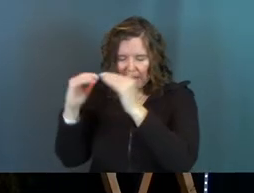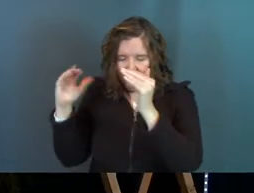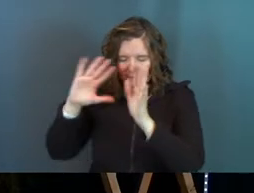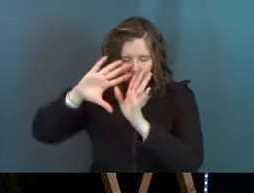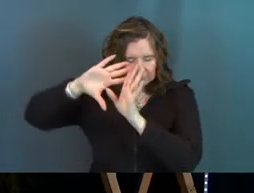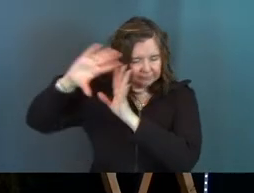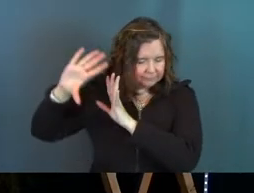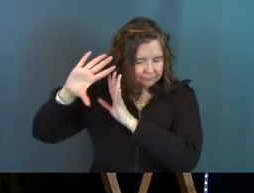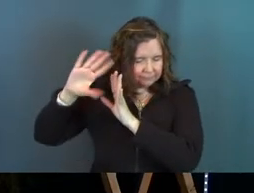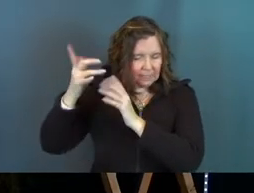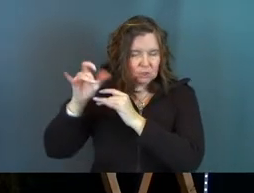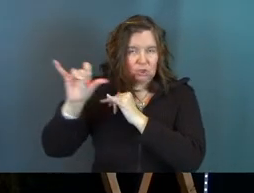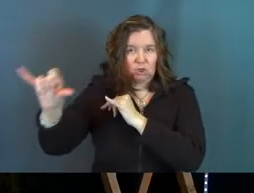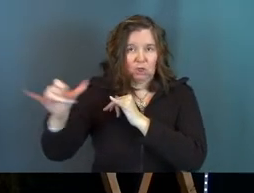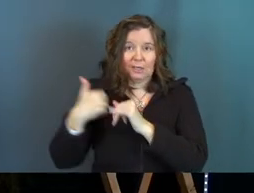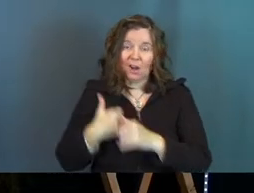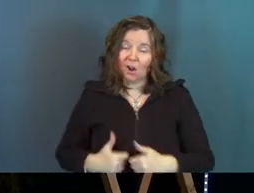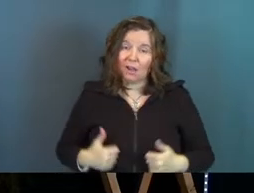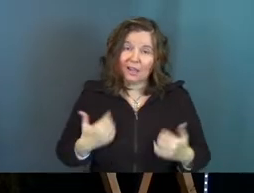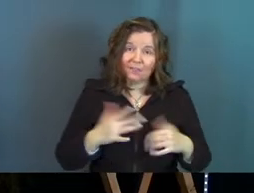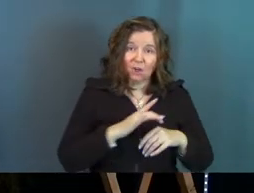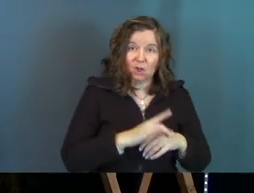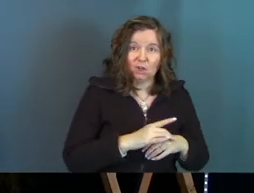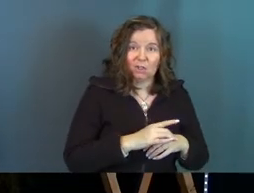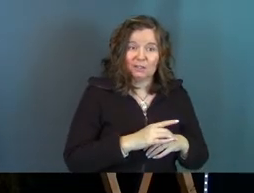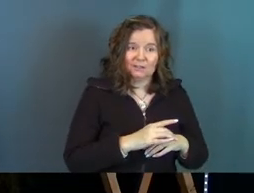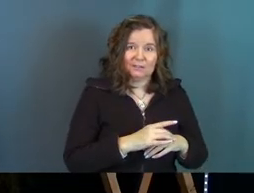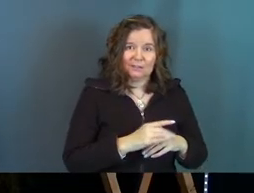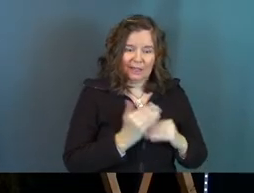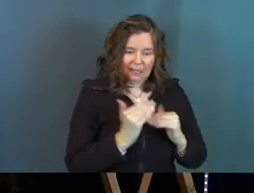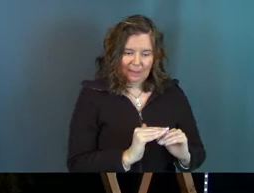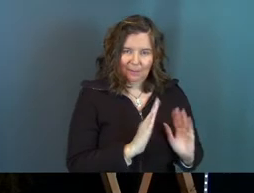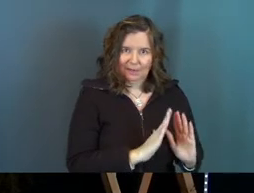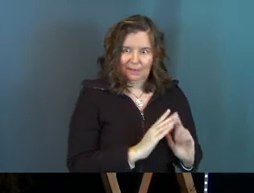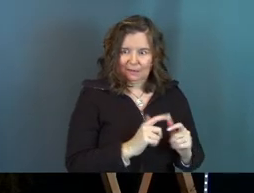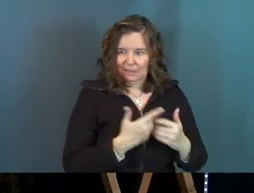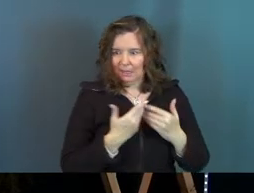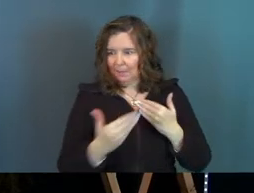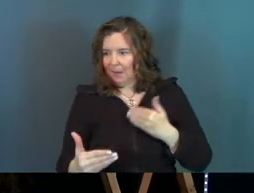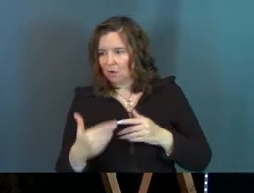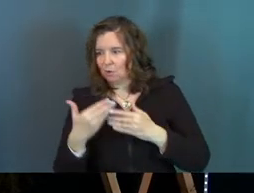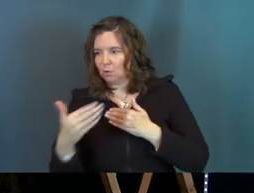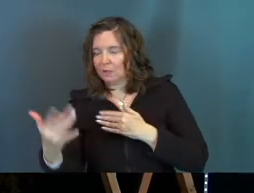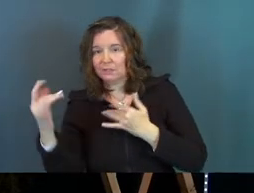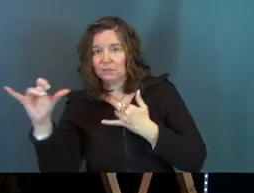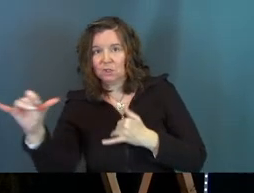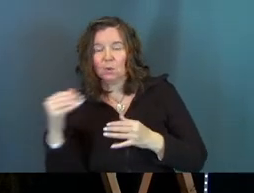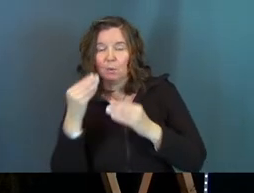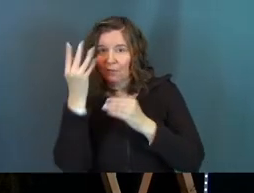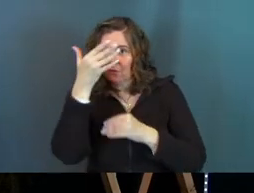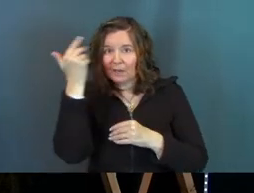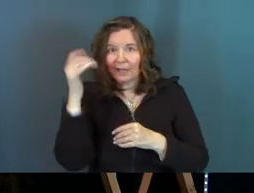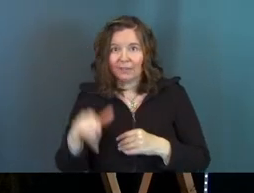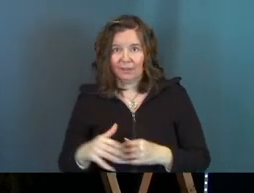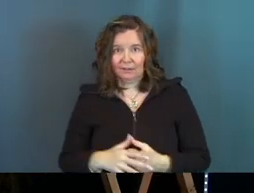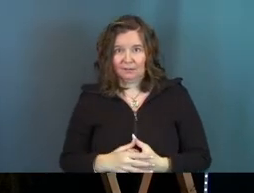people, that God has an eternity, that our life here on earth is this big compared to the rest of eternity, right? We lose sight of